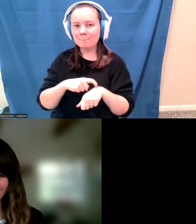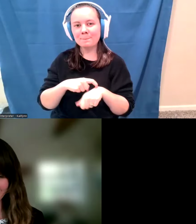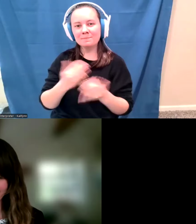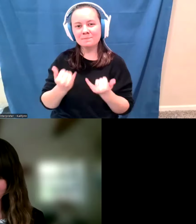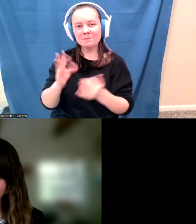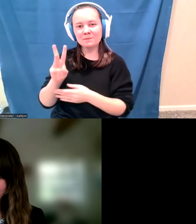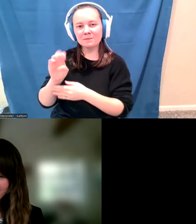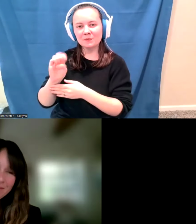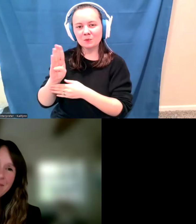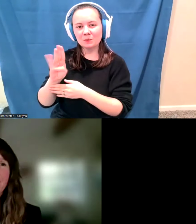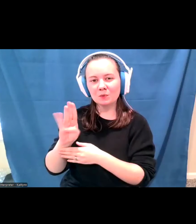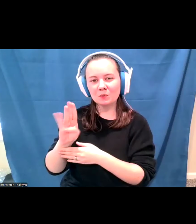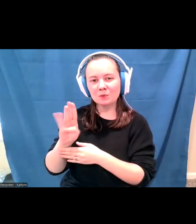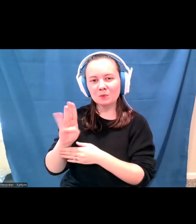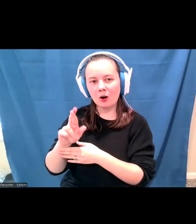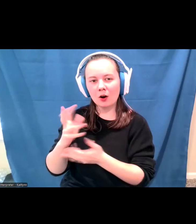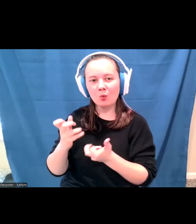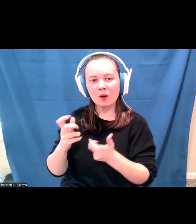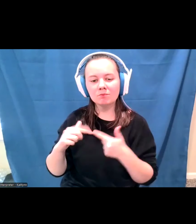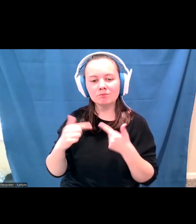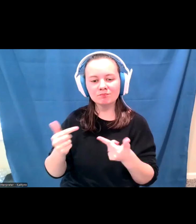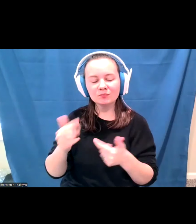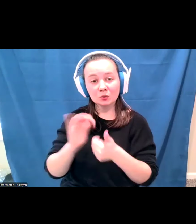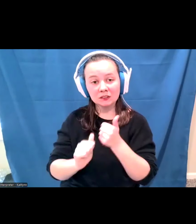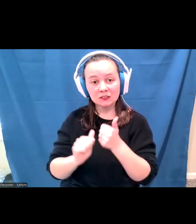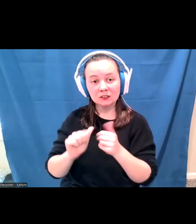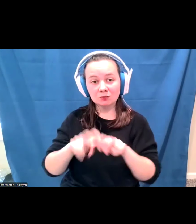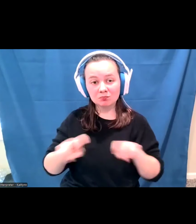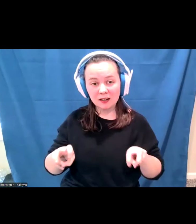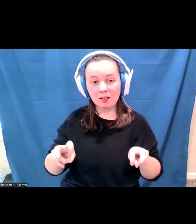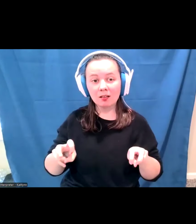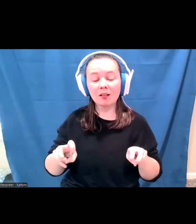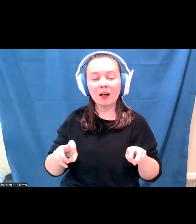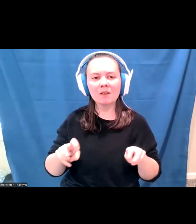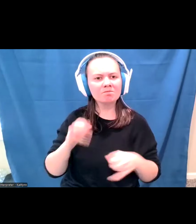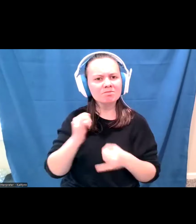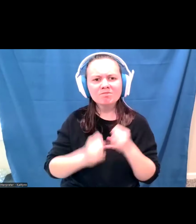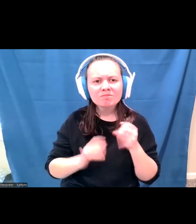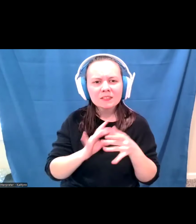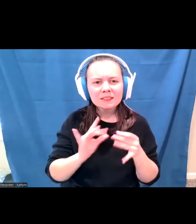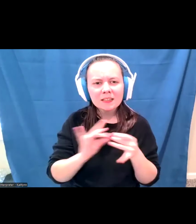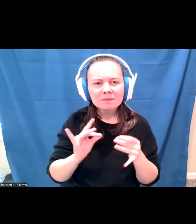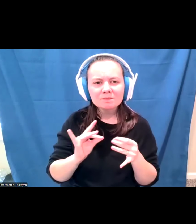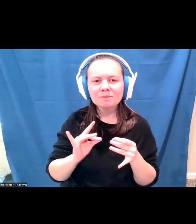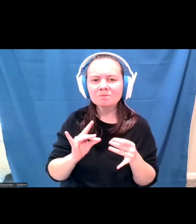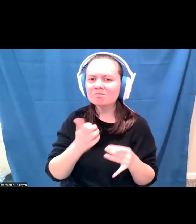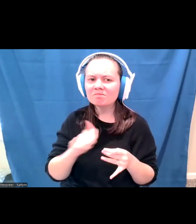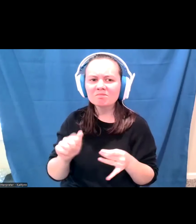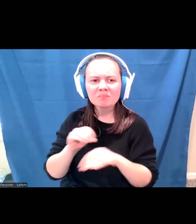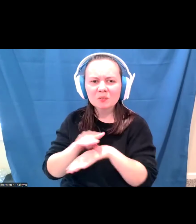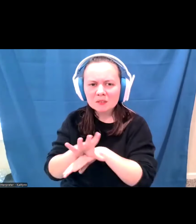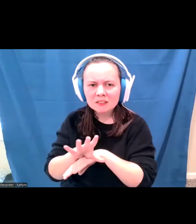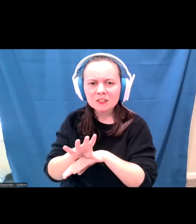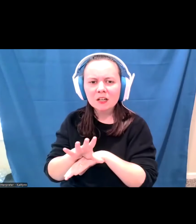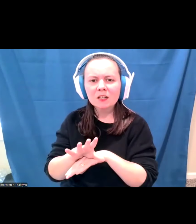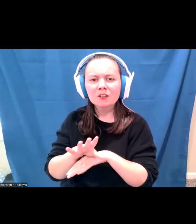webinar. So I'd like to turn to each of our panelists for last impressions or any additional recommendations that you would note. Keisha, we'll